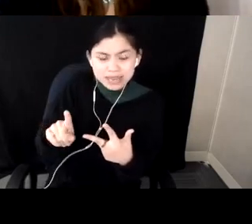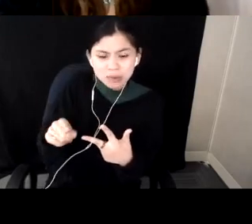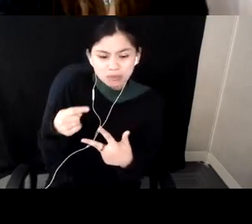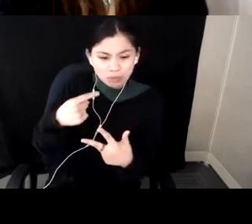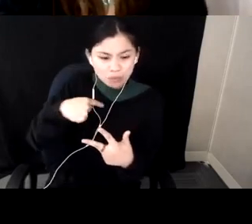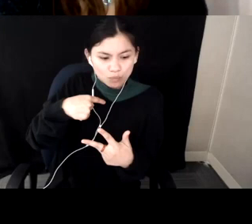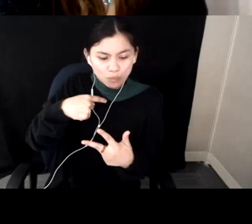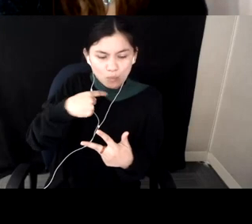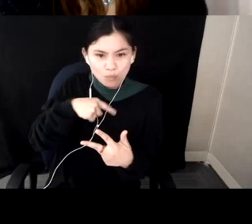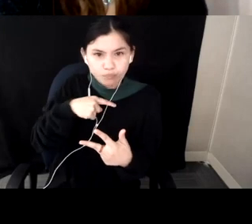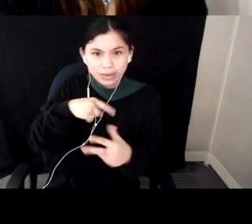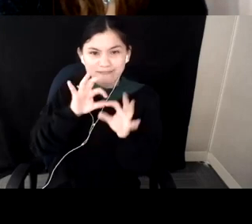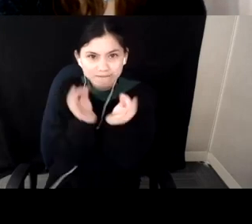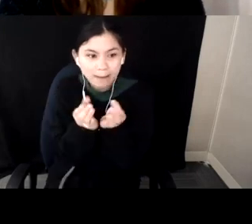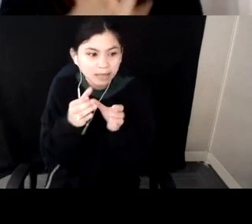panel of